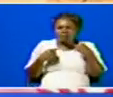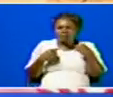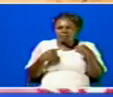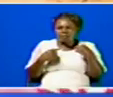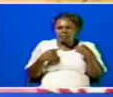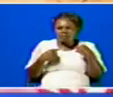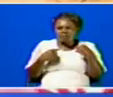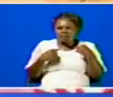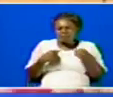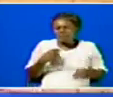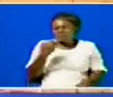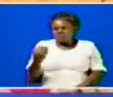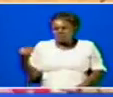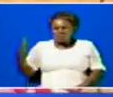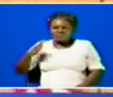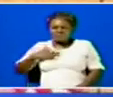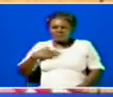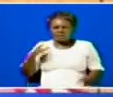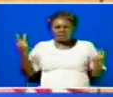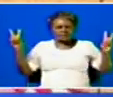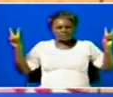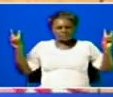Maneno ya watoto.